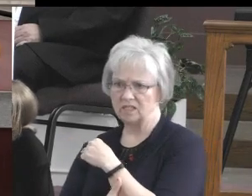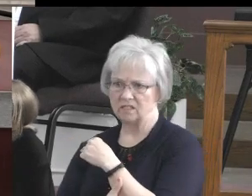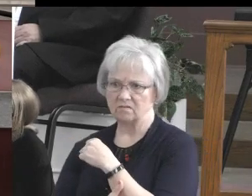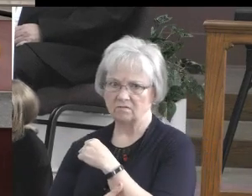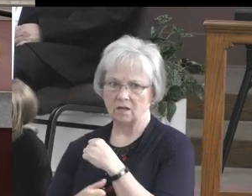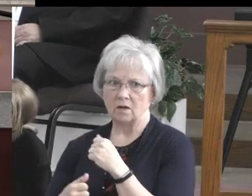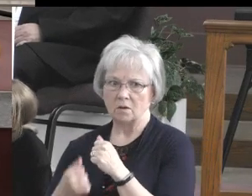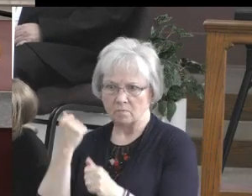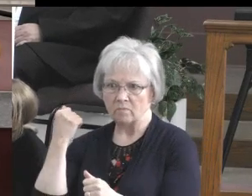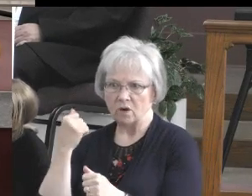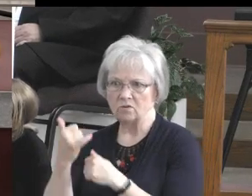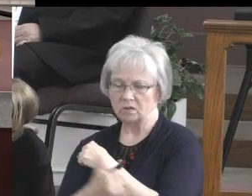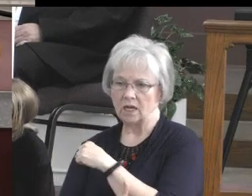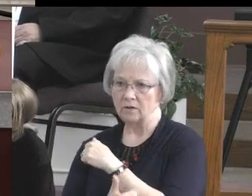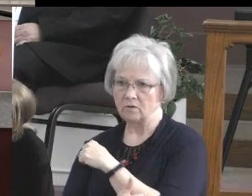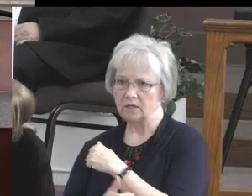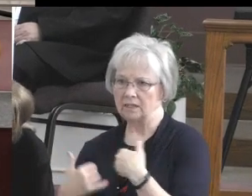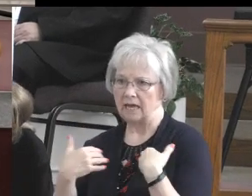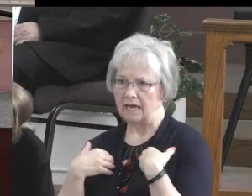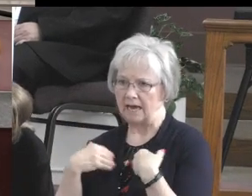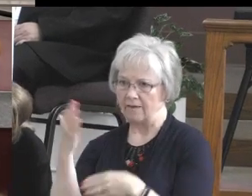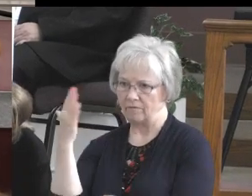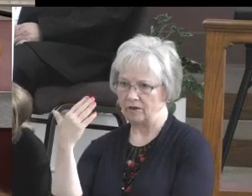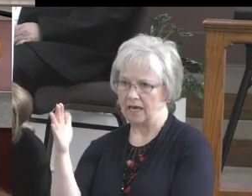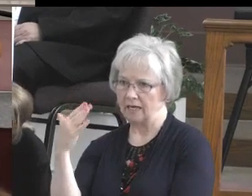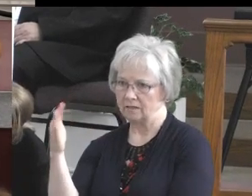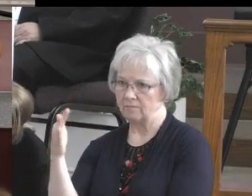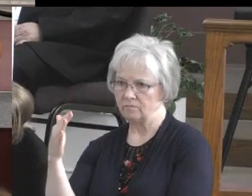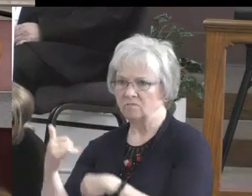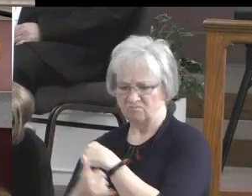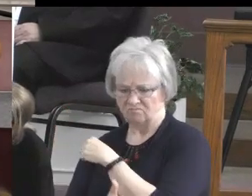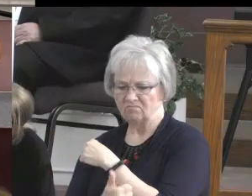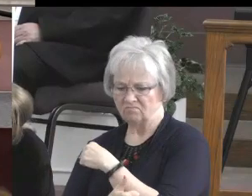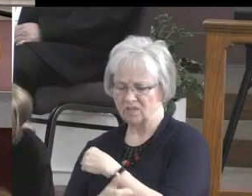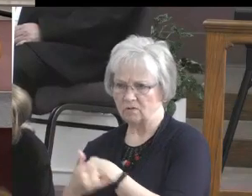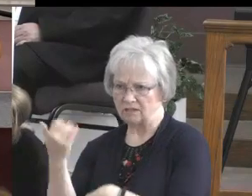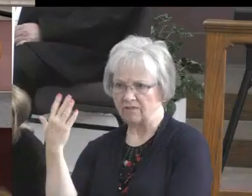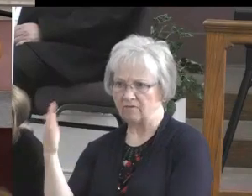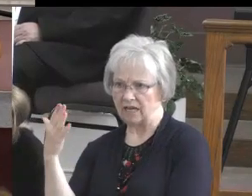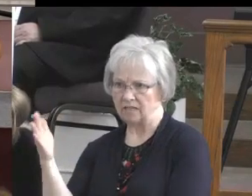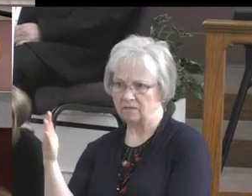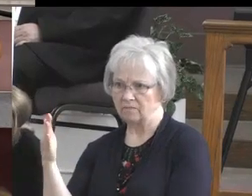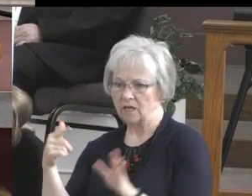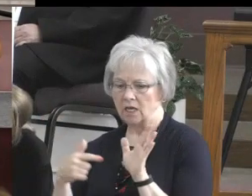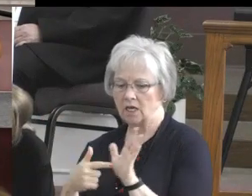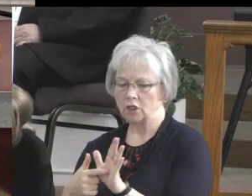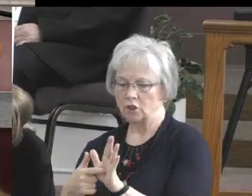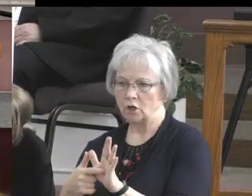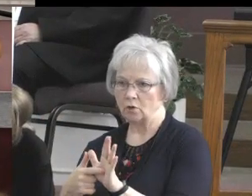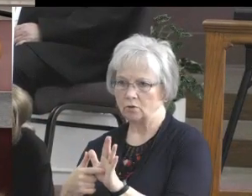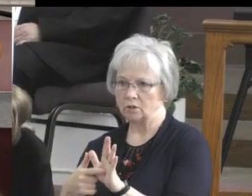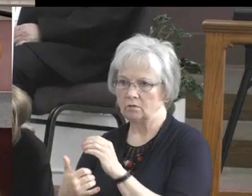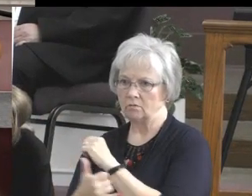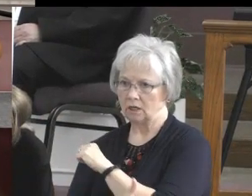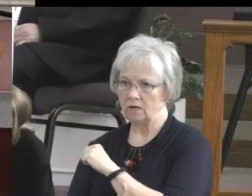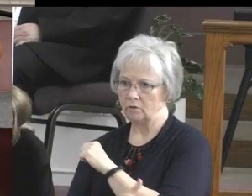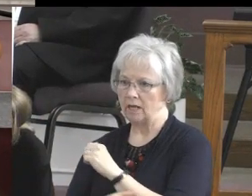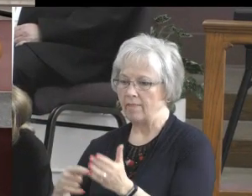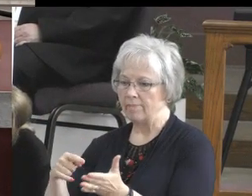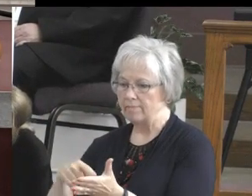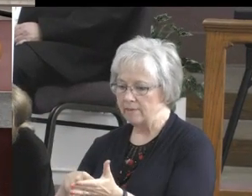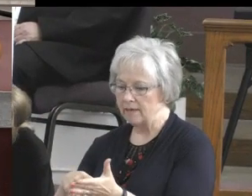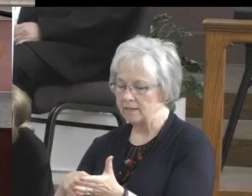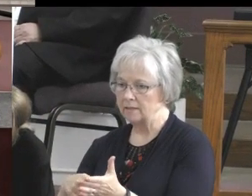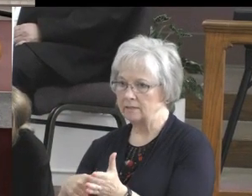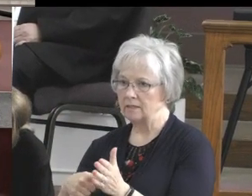nations will have a flag. And a national flag represents and symbolizes a country. This one represents the United States of America